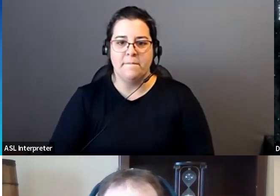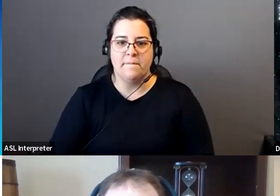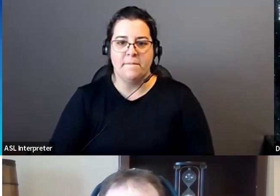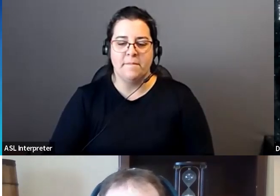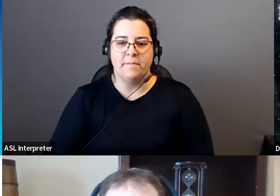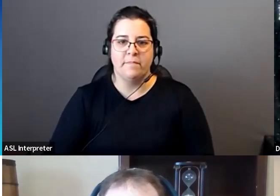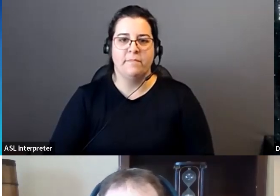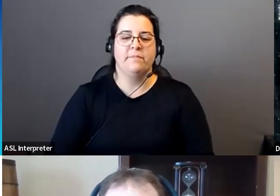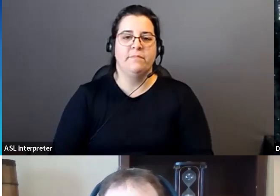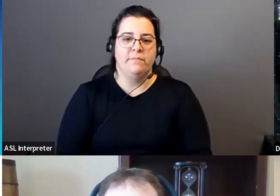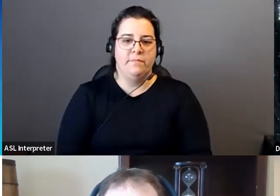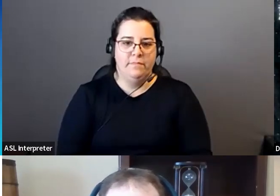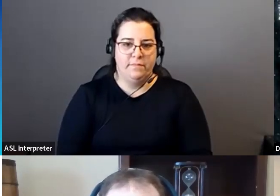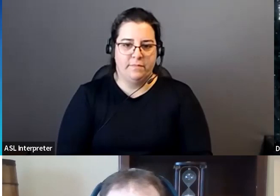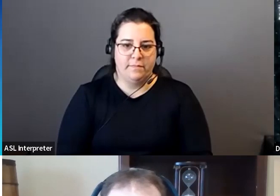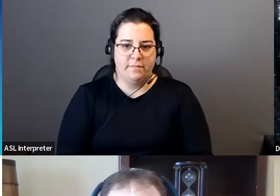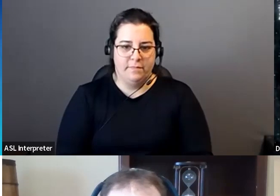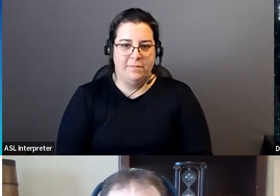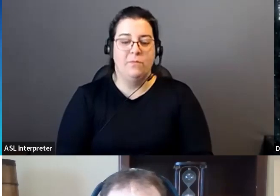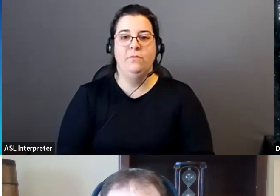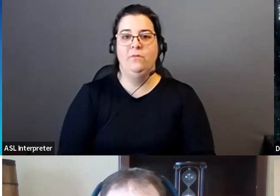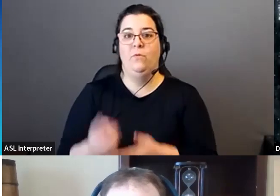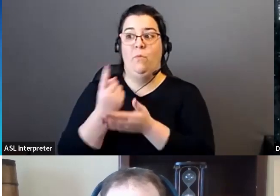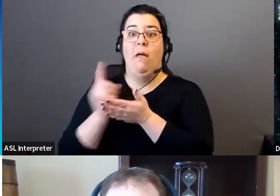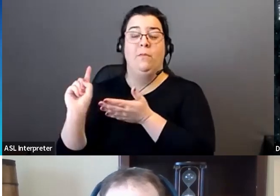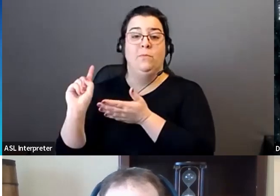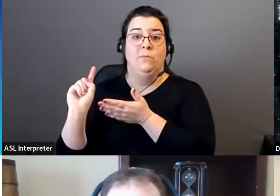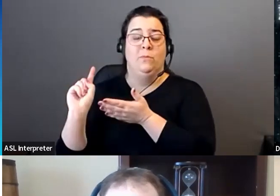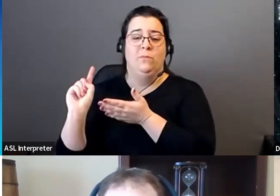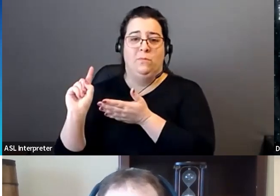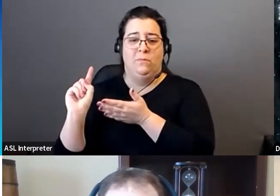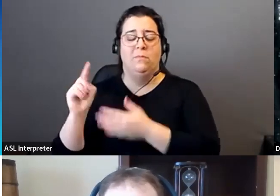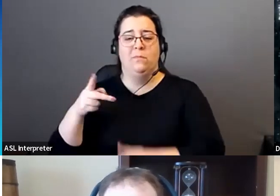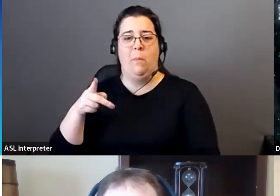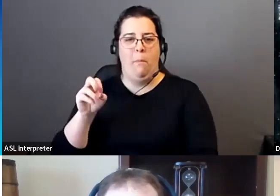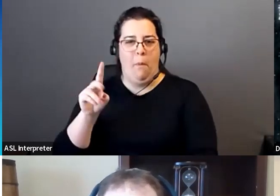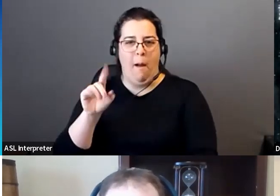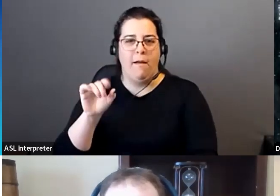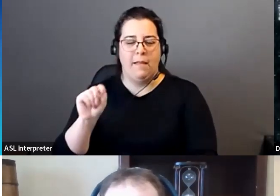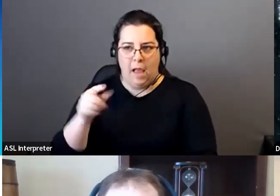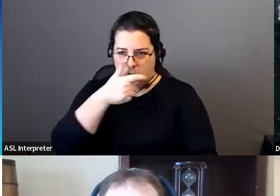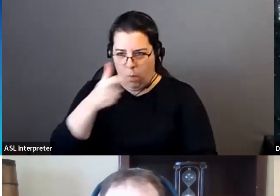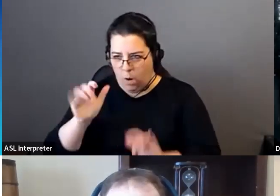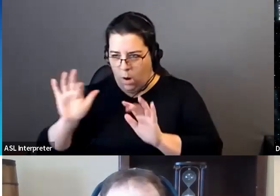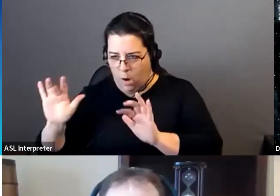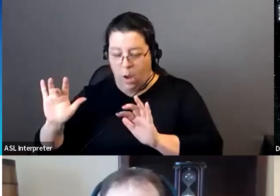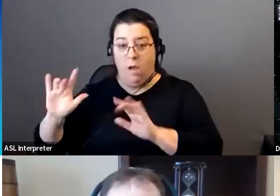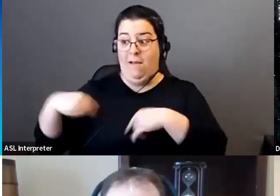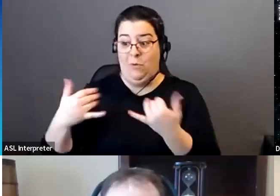and this one, my co-founder and I, we actually we test created a podcast. We did an intro. We created one. Like all